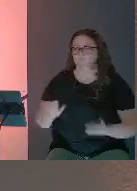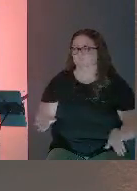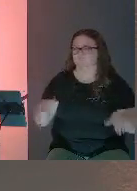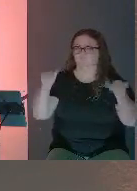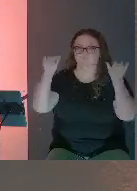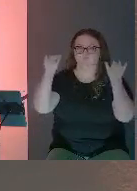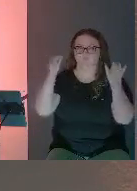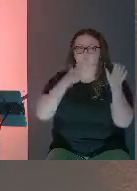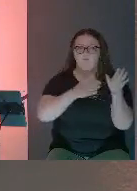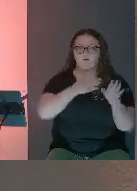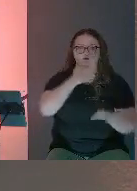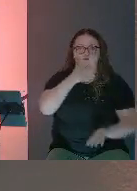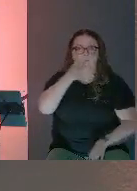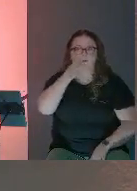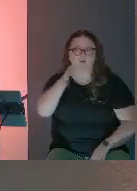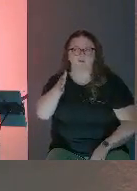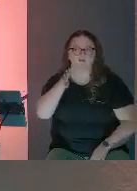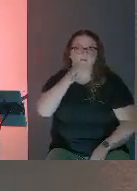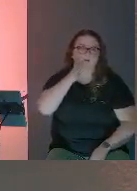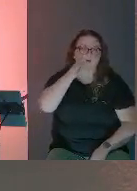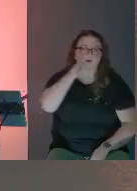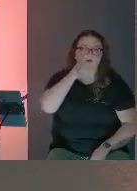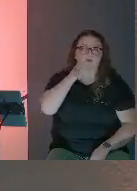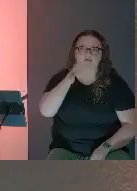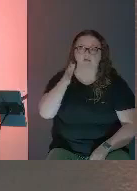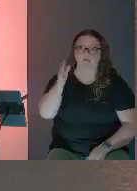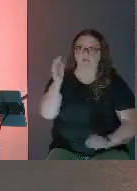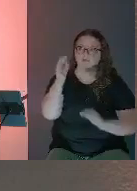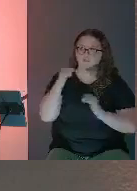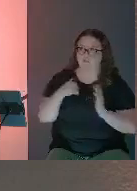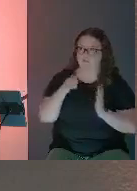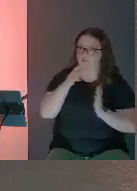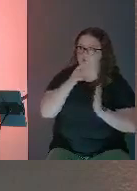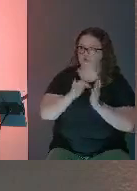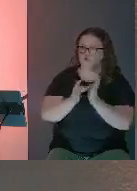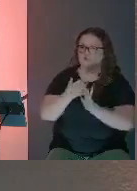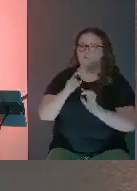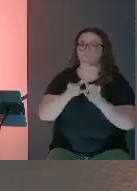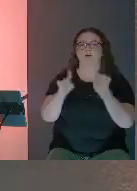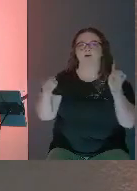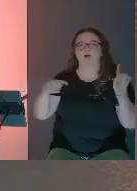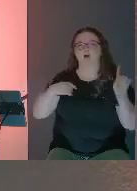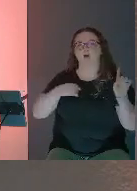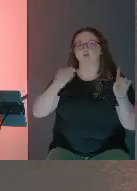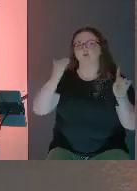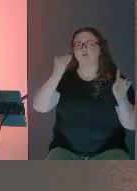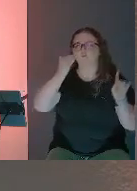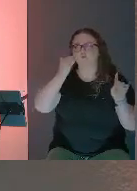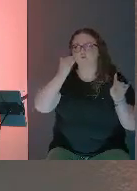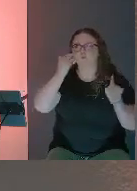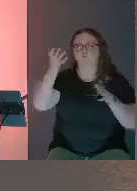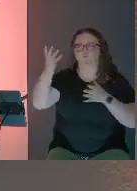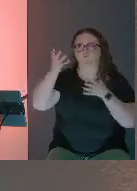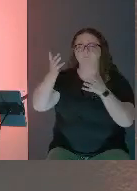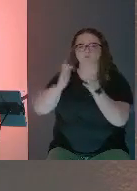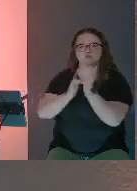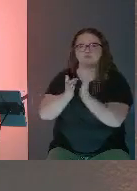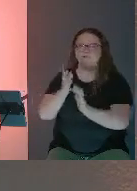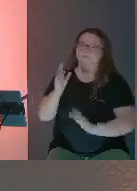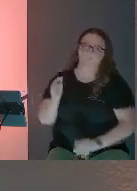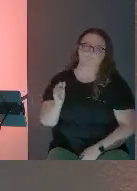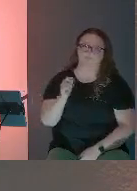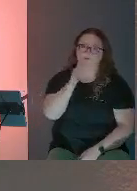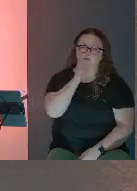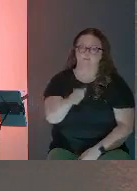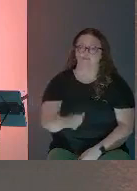my grandparents and my parents. I knew about Jesus, but you know what, folks? I did not know Jesus. And then he goes